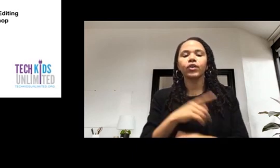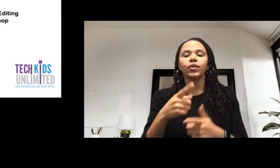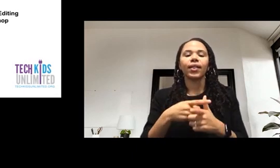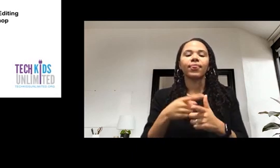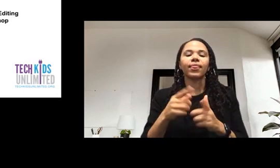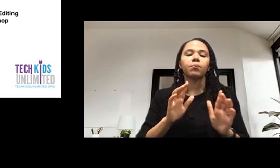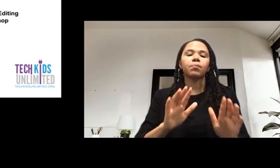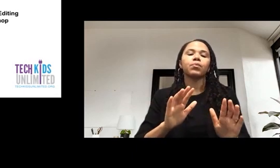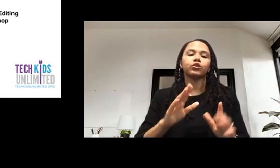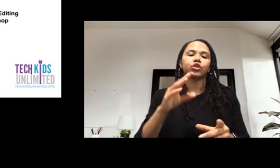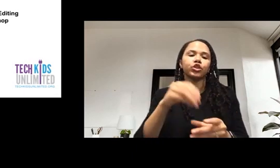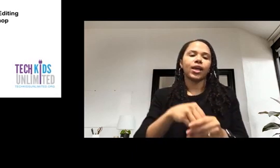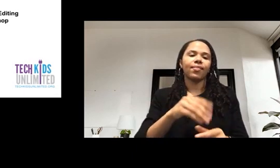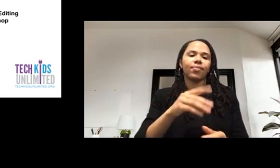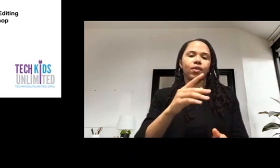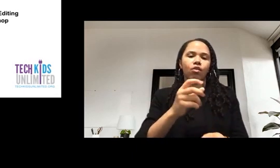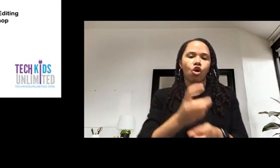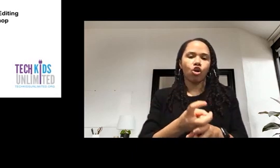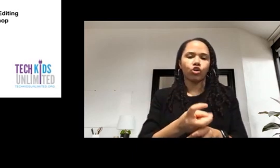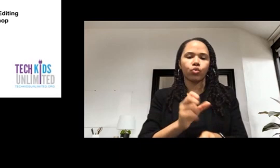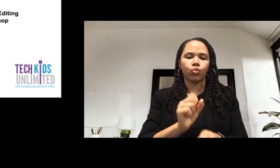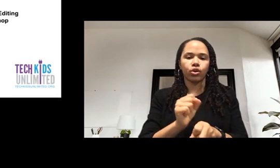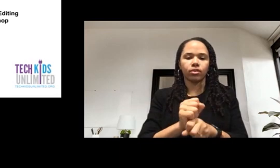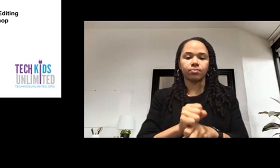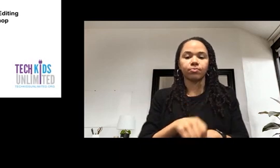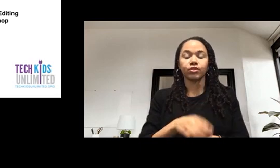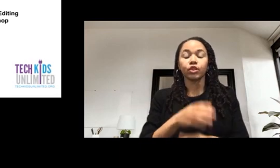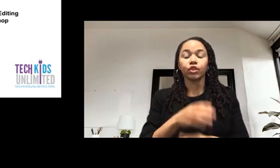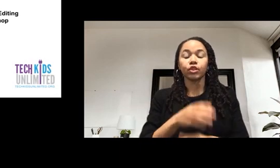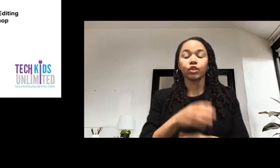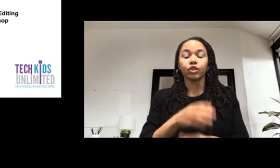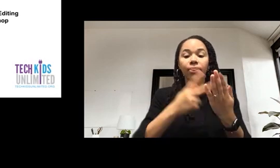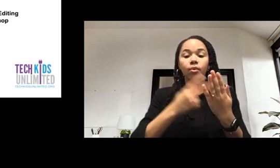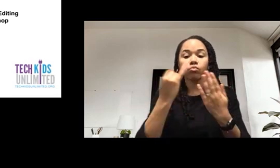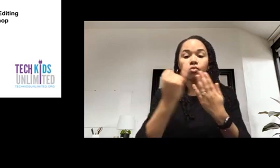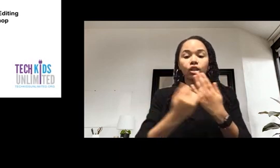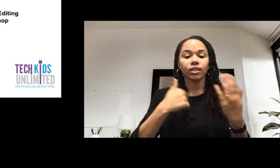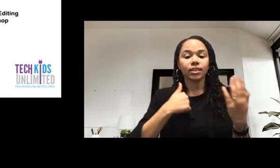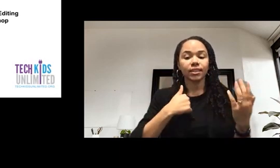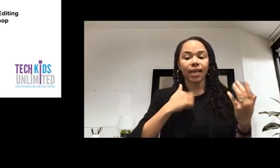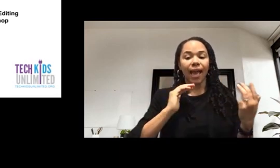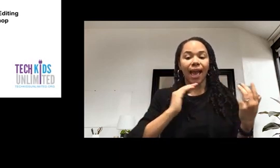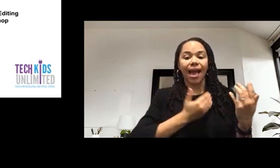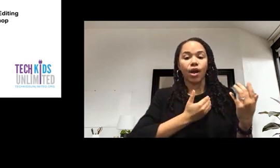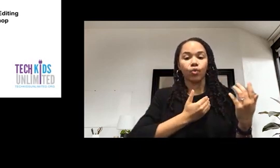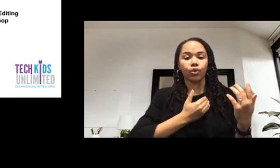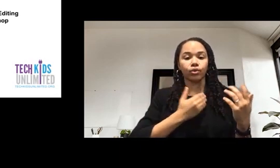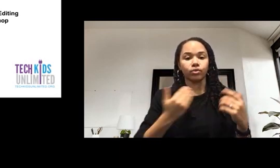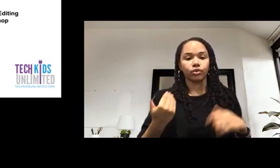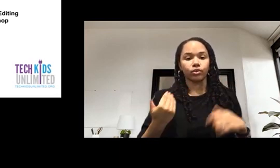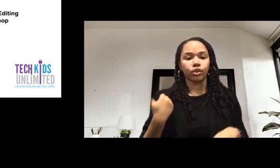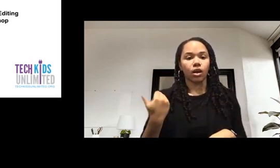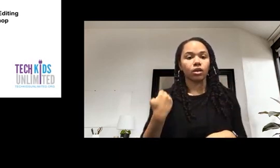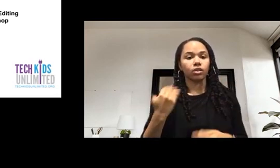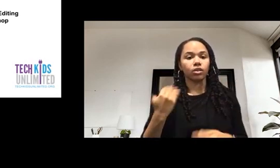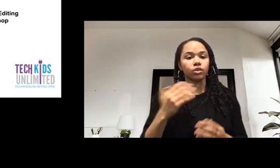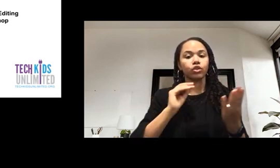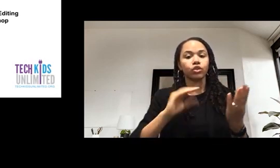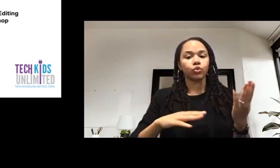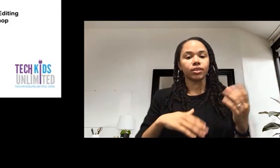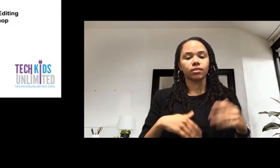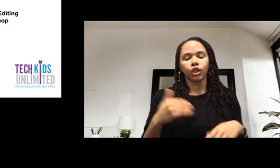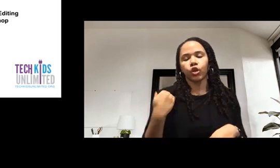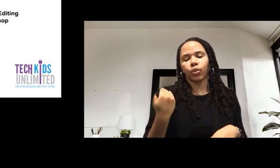program. So these are just some of our projects that our youth have created, and the youth